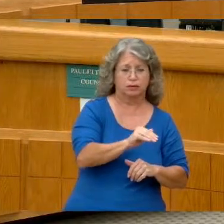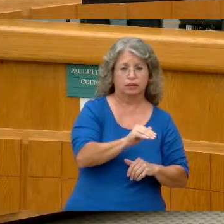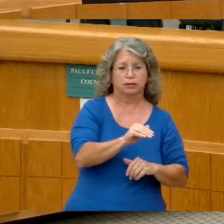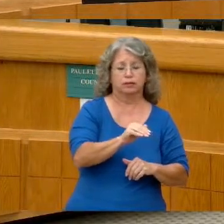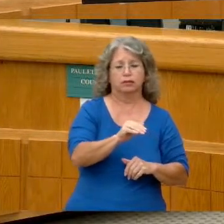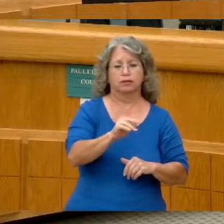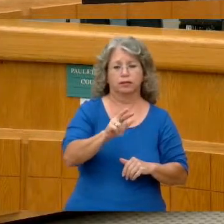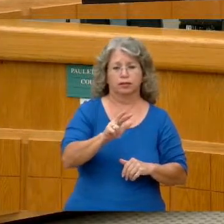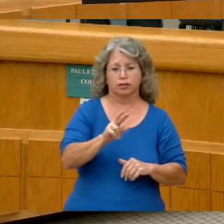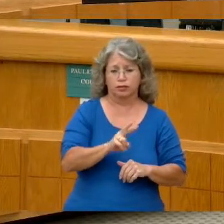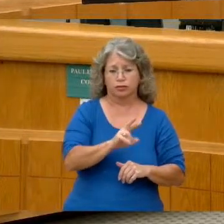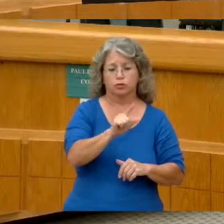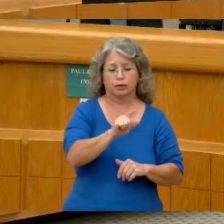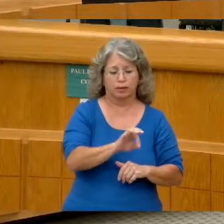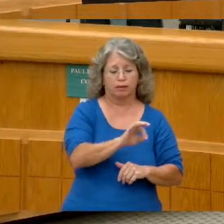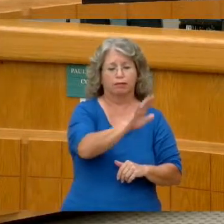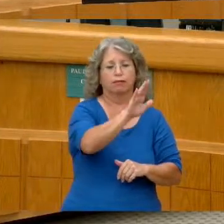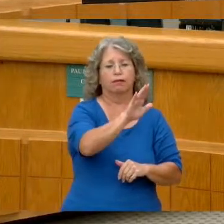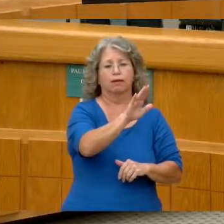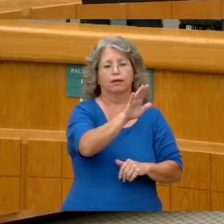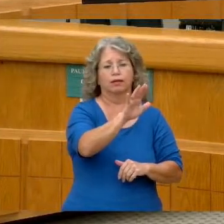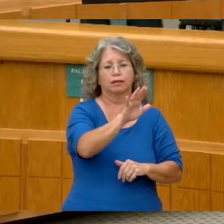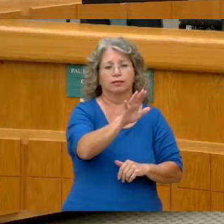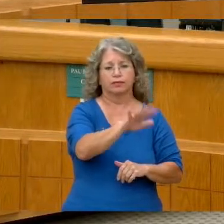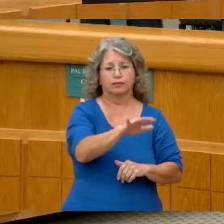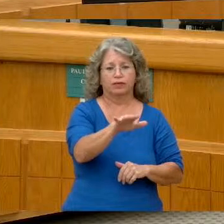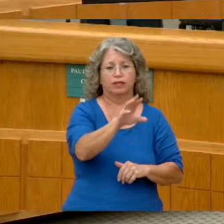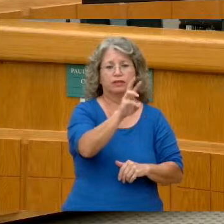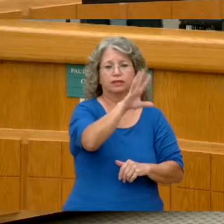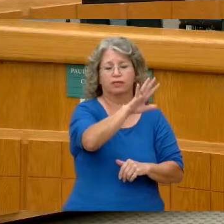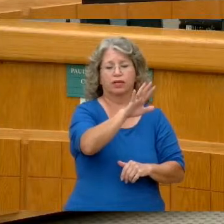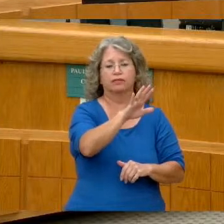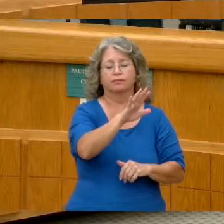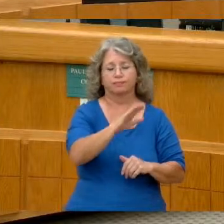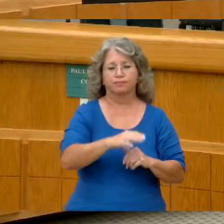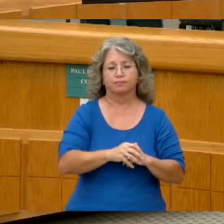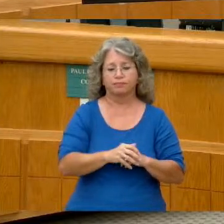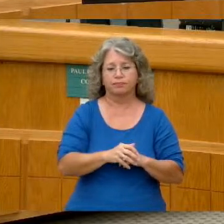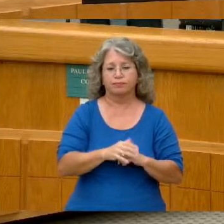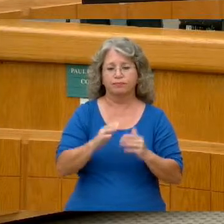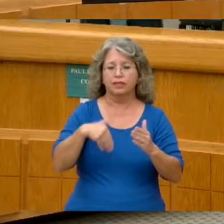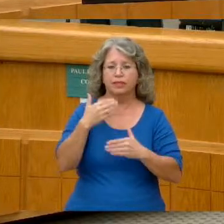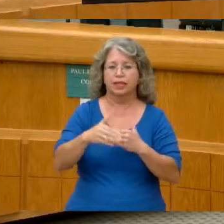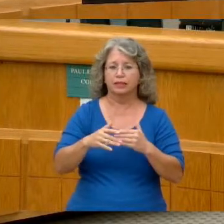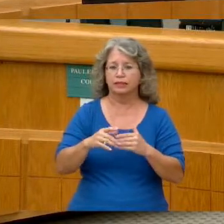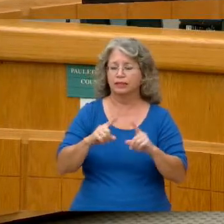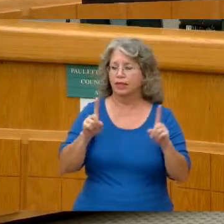and then 55 and 69, we need to see them coming back down as well. Next slide.